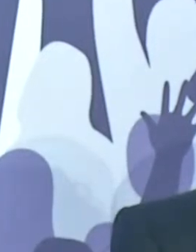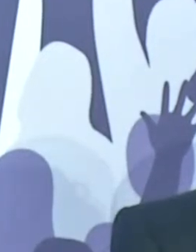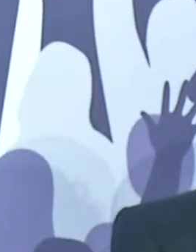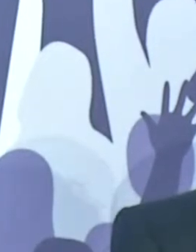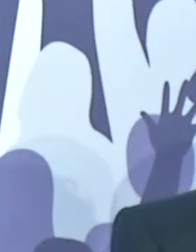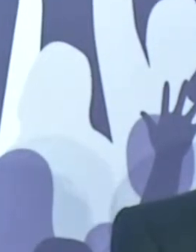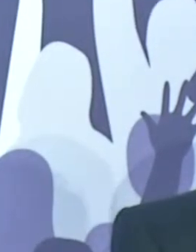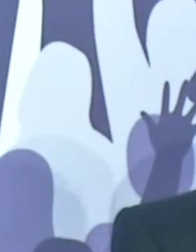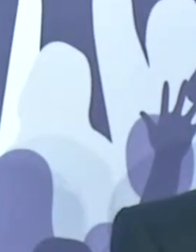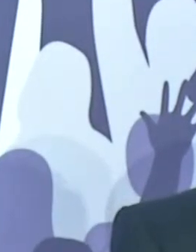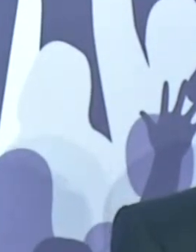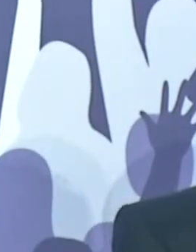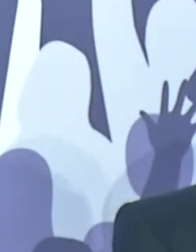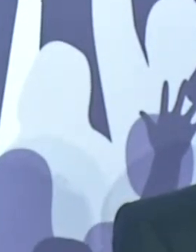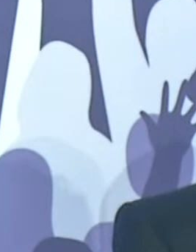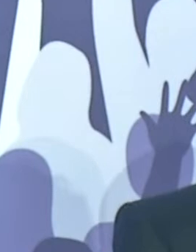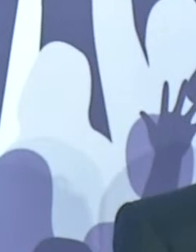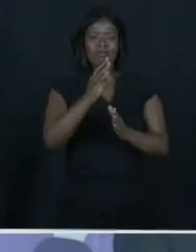about.